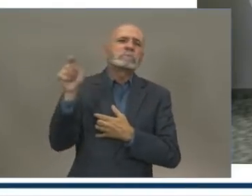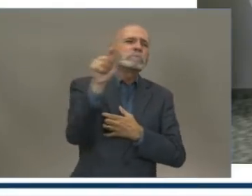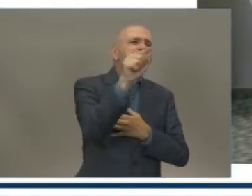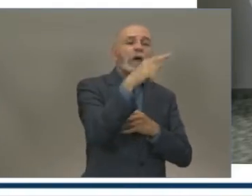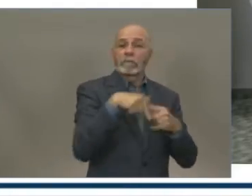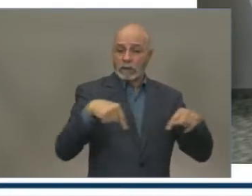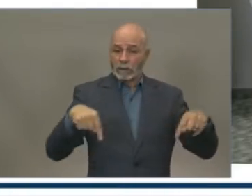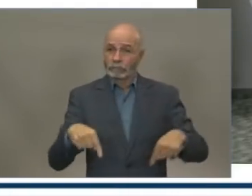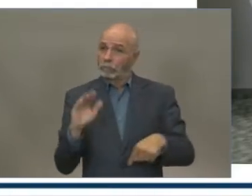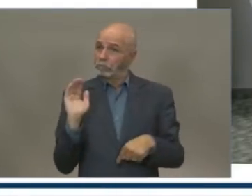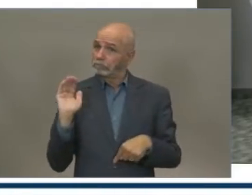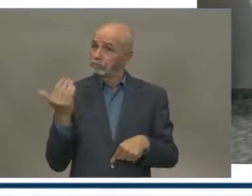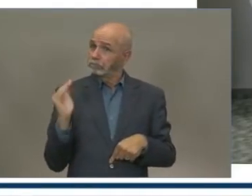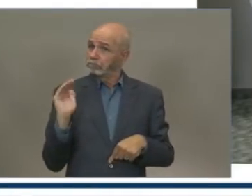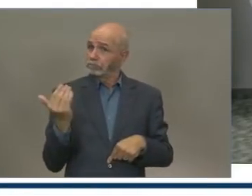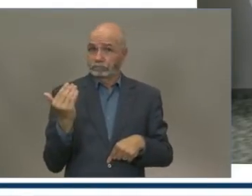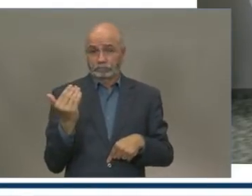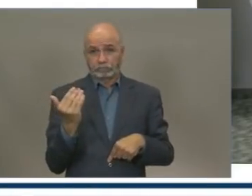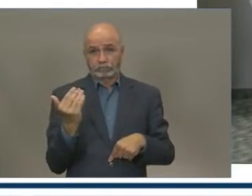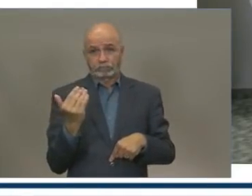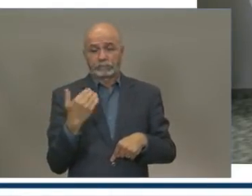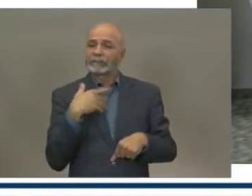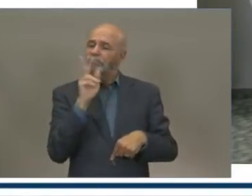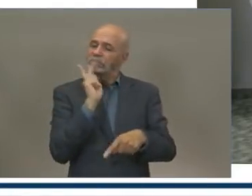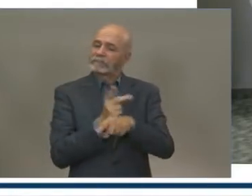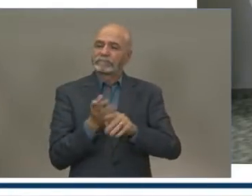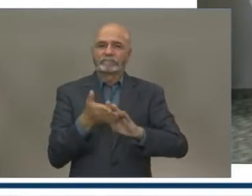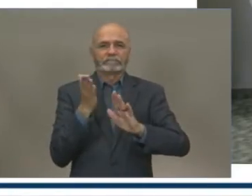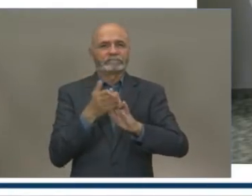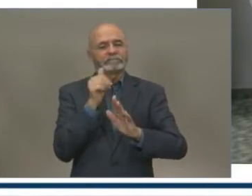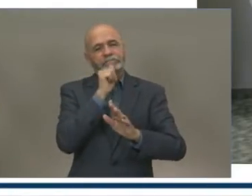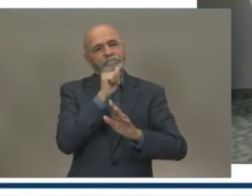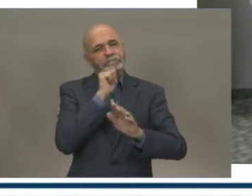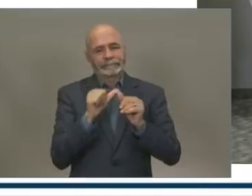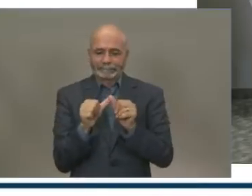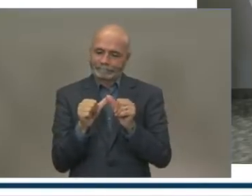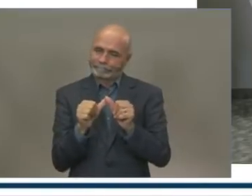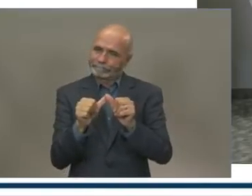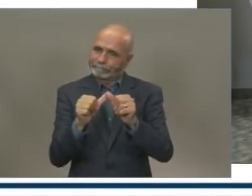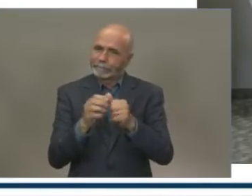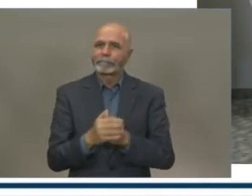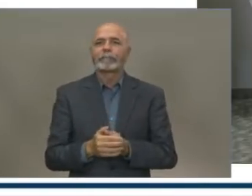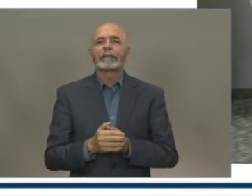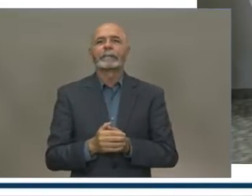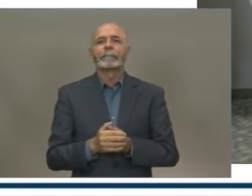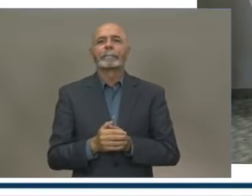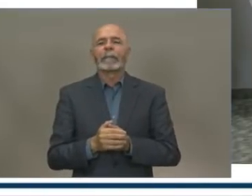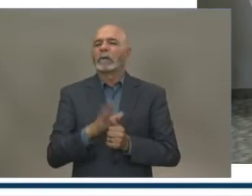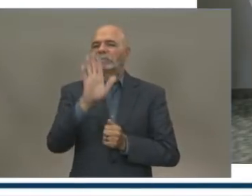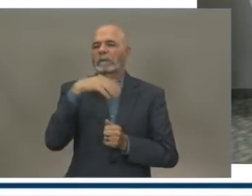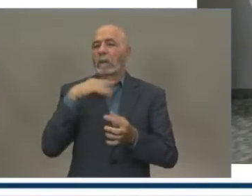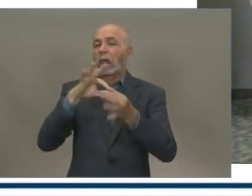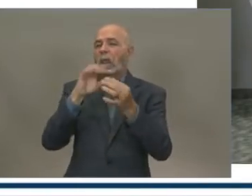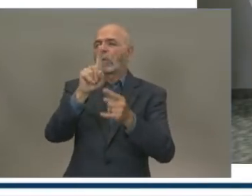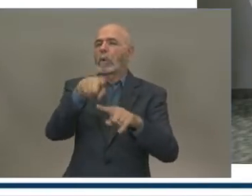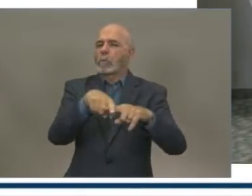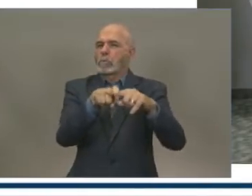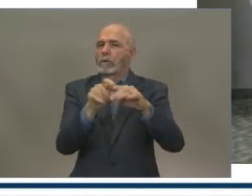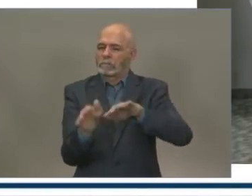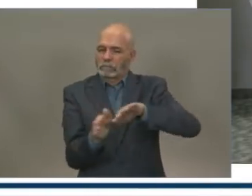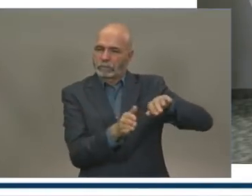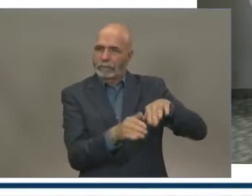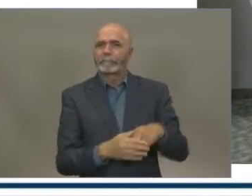we need to hold the course. But before we talk about the overall COVID situation, I do want to start